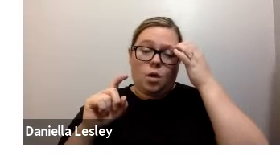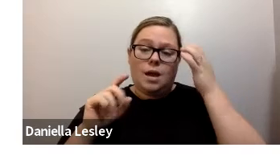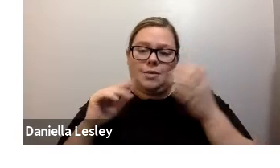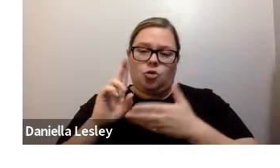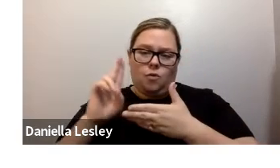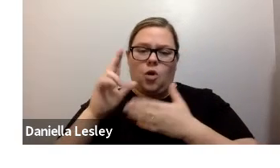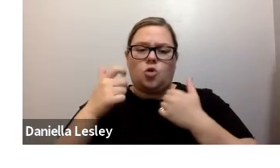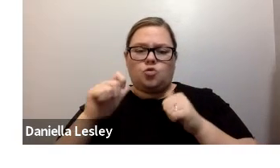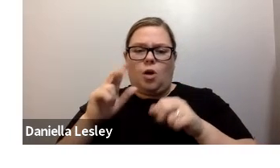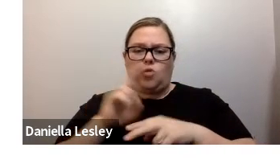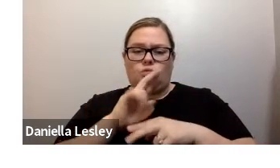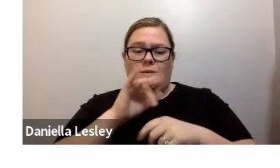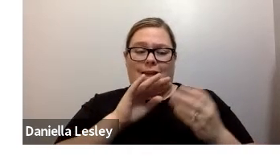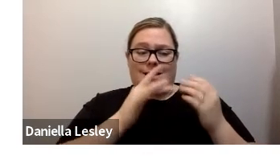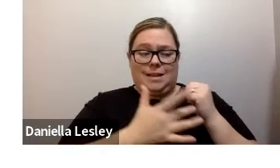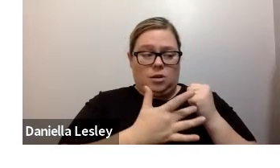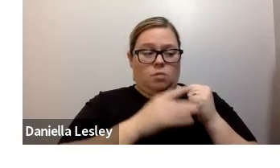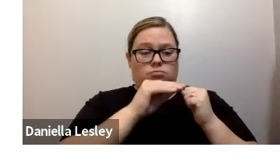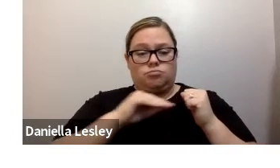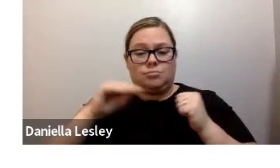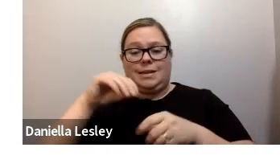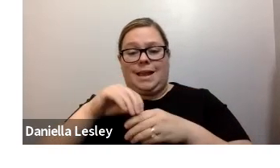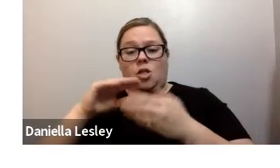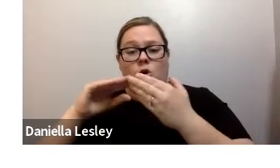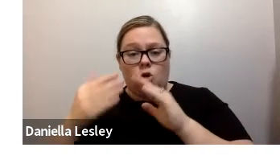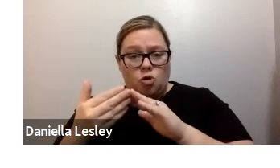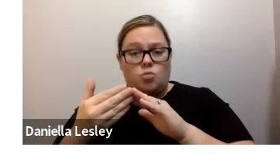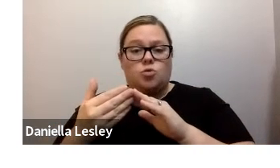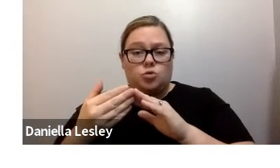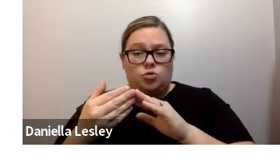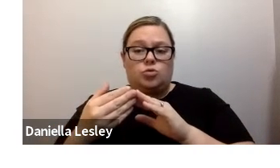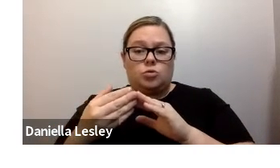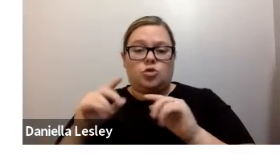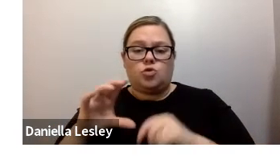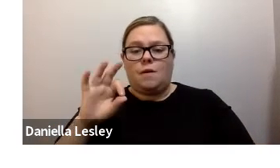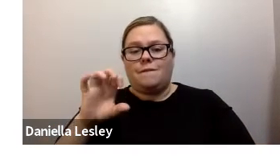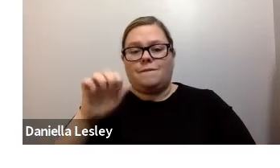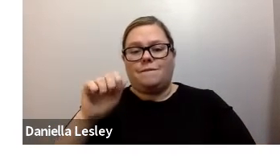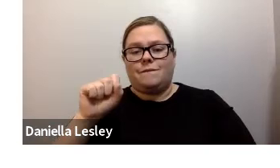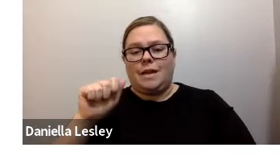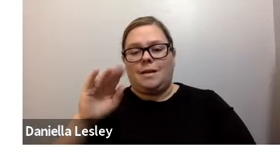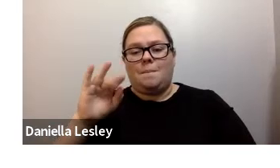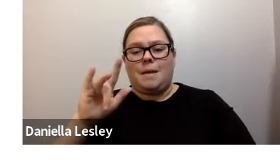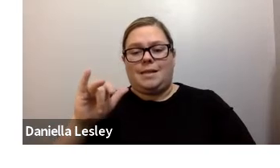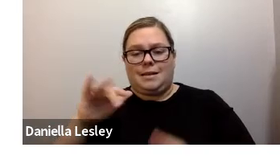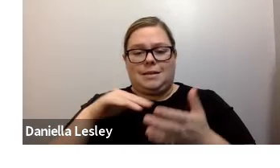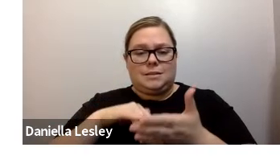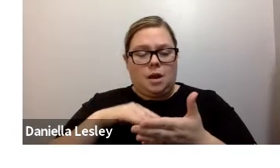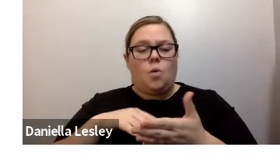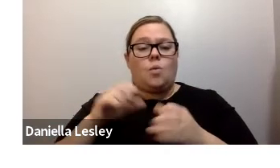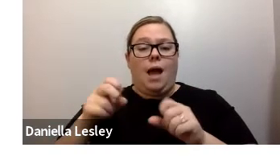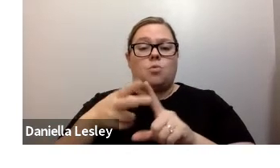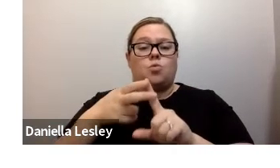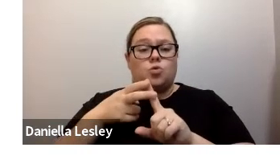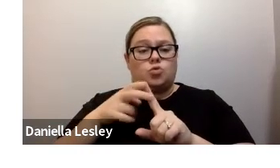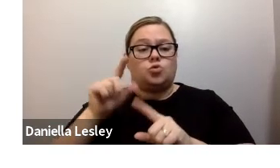this technology into the community to do a feasibility study, and we were able to recruit 20 individuals with spinal